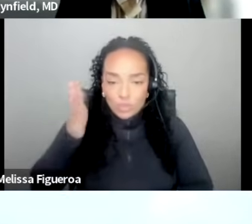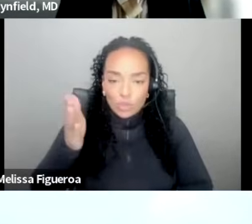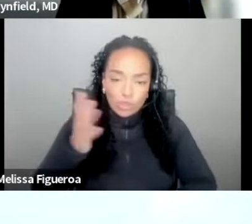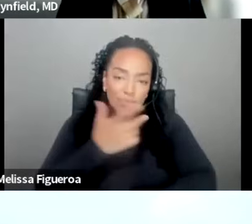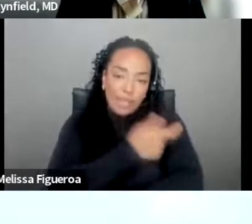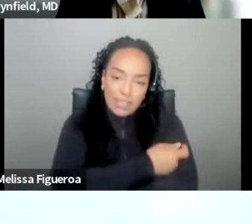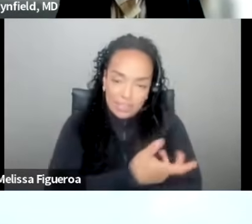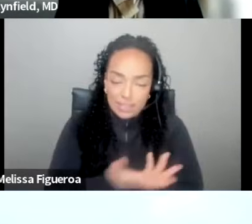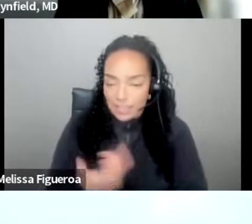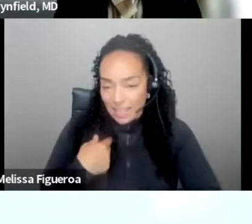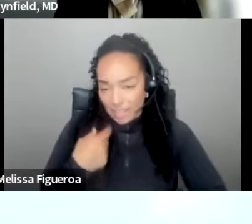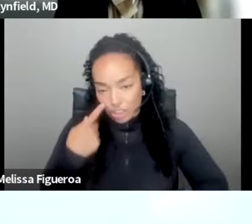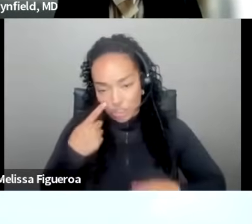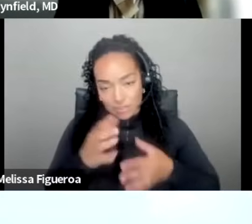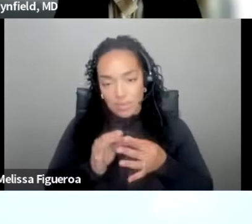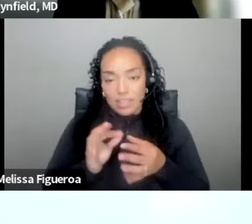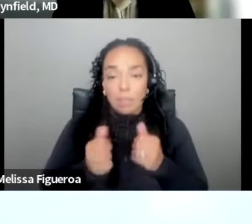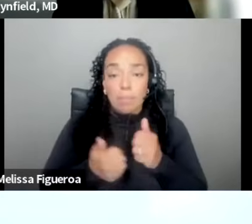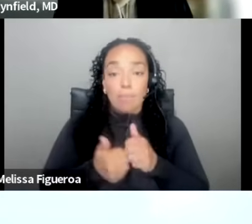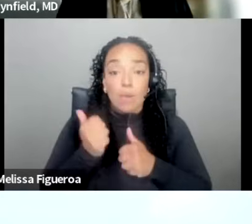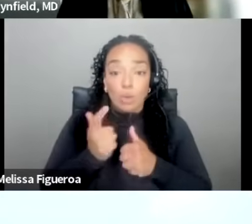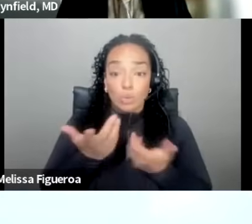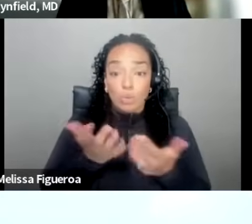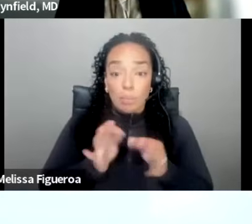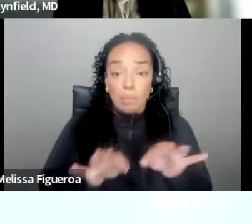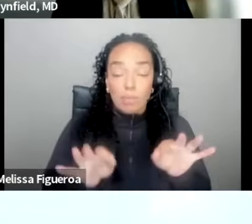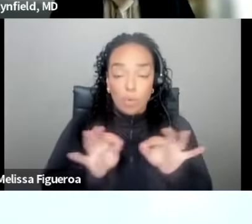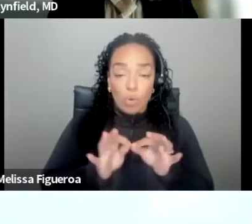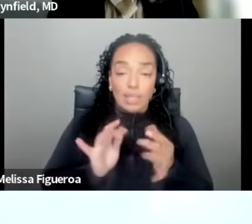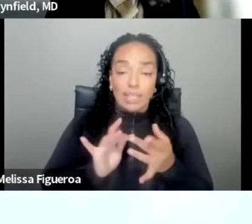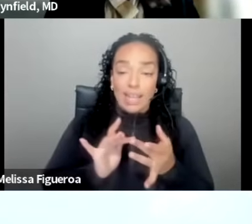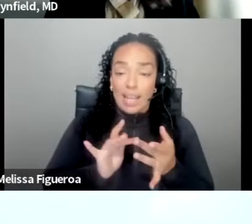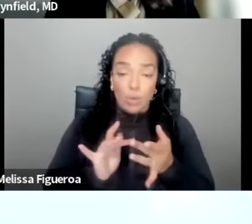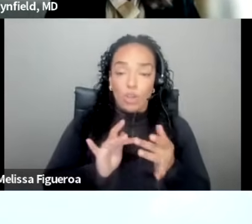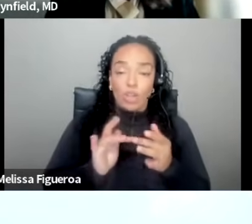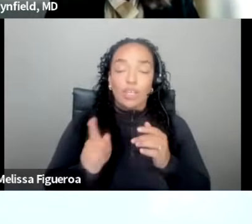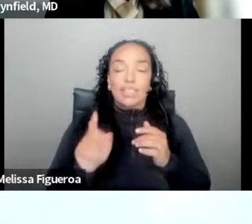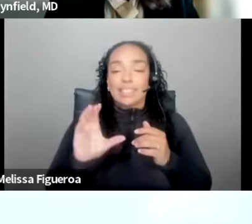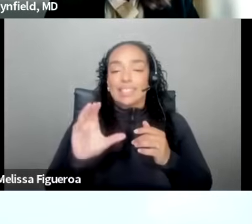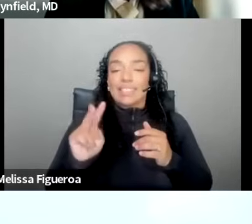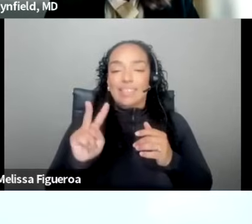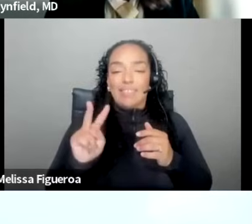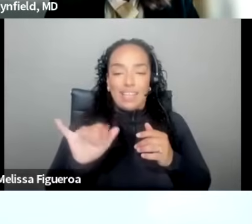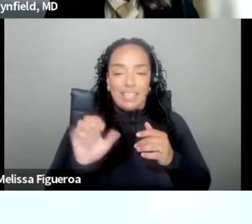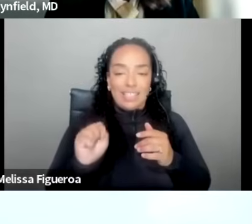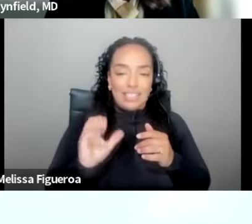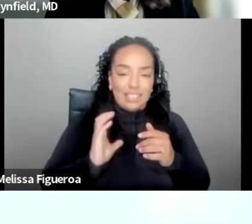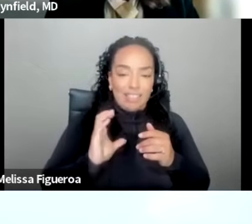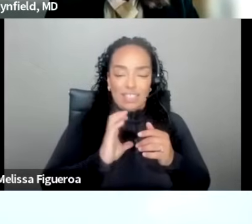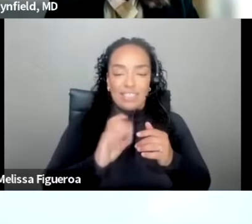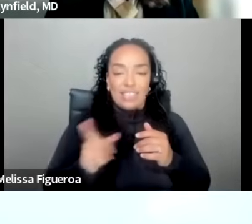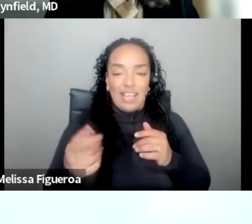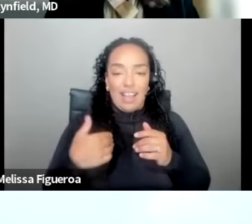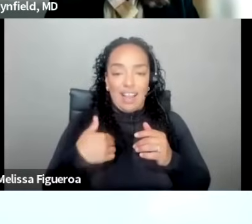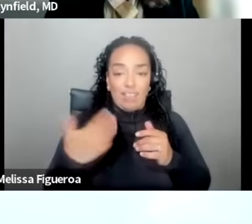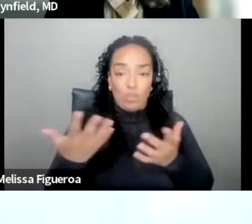our most important network is the Civics Network, which has 3 different